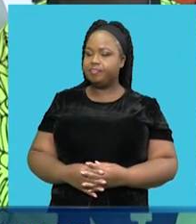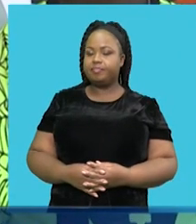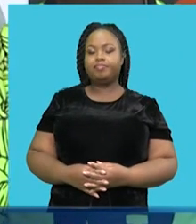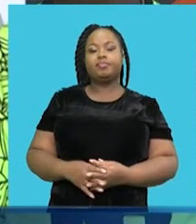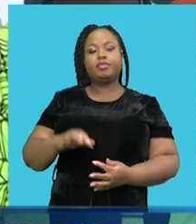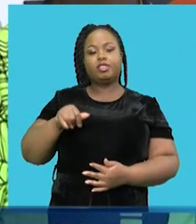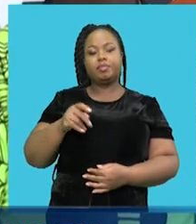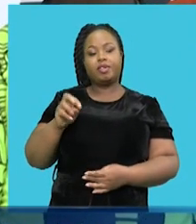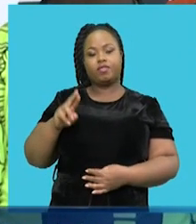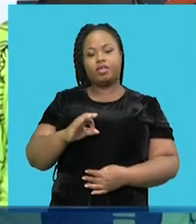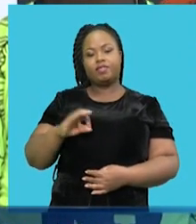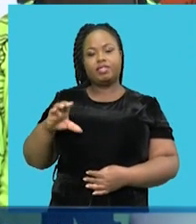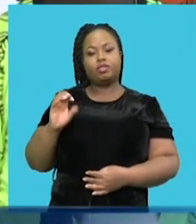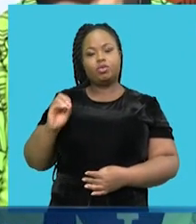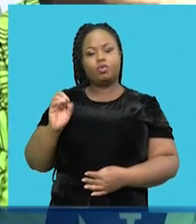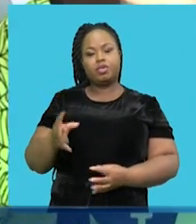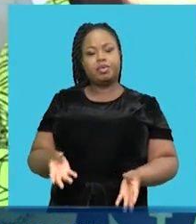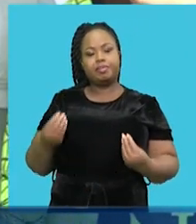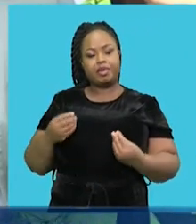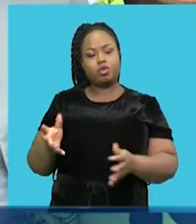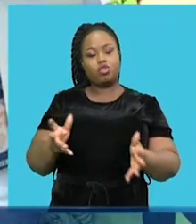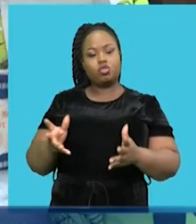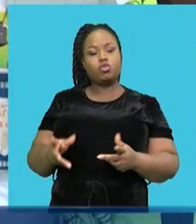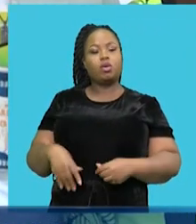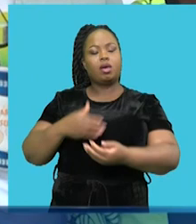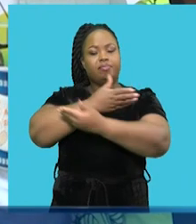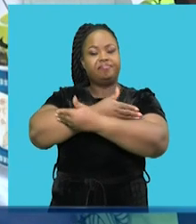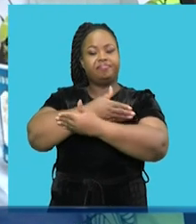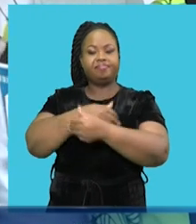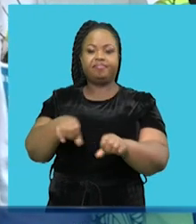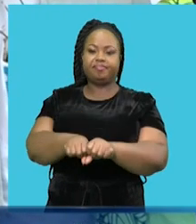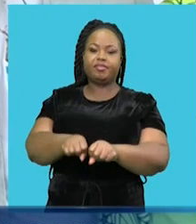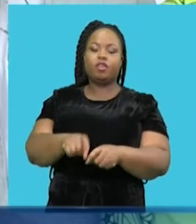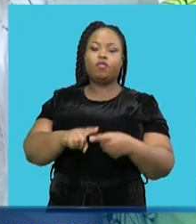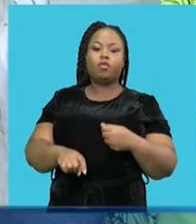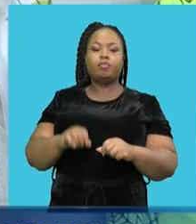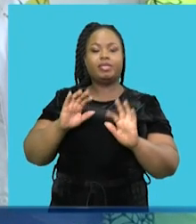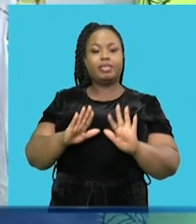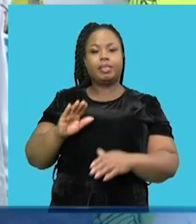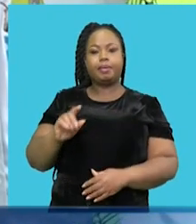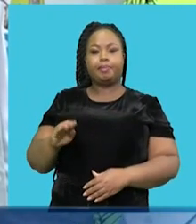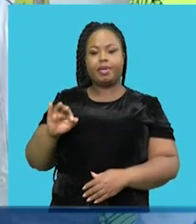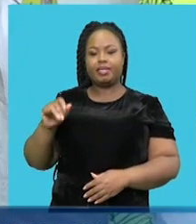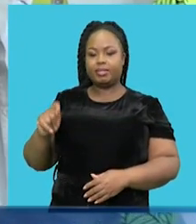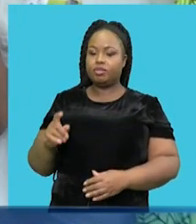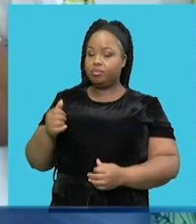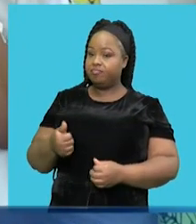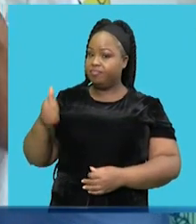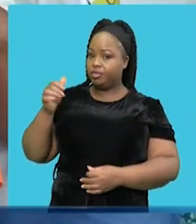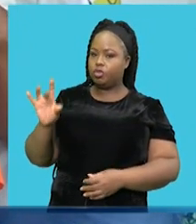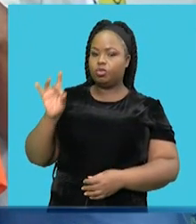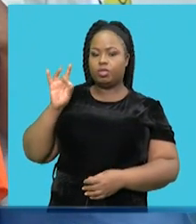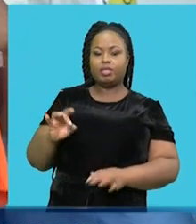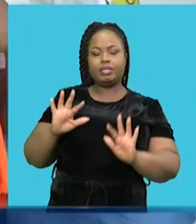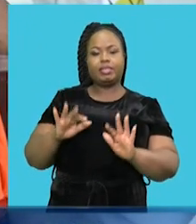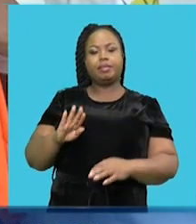Jabavu Masters FC and Soweto received soccer boots and soccer gear from 10bet. The senior team was chosen to benefit from